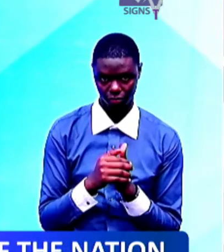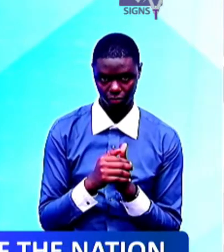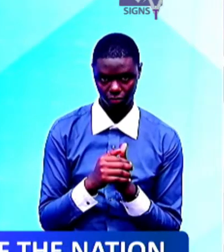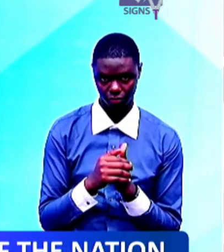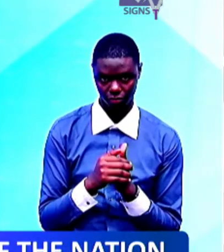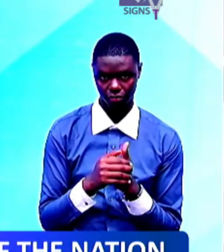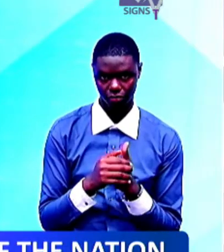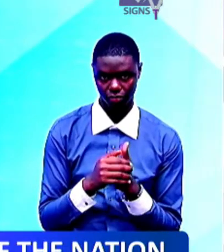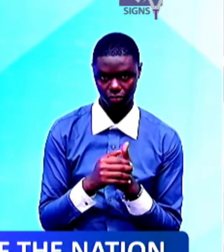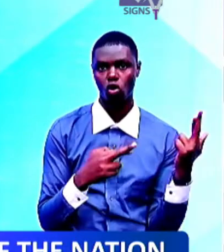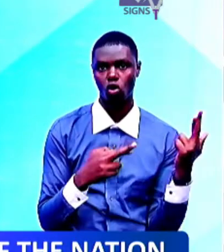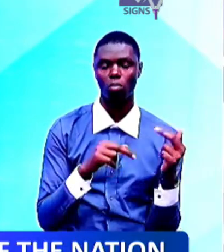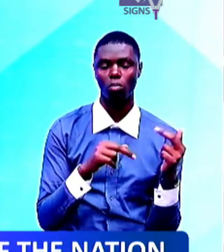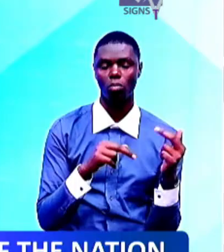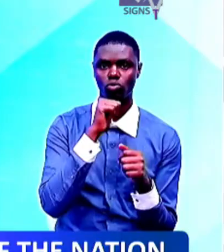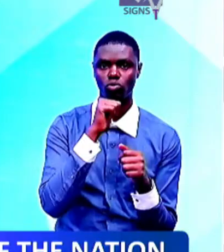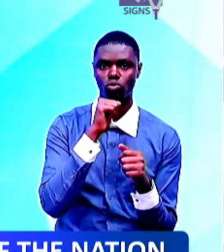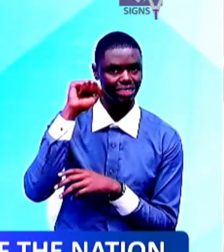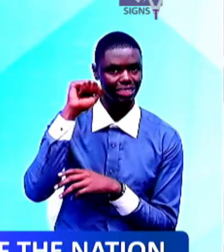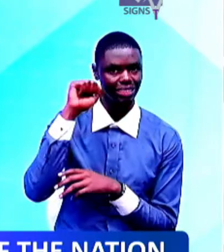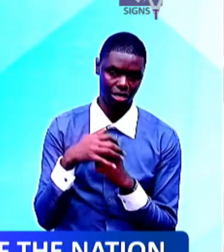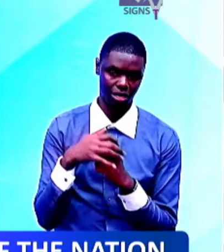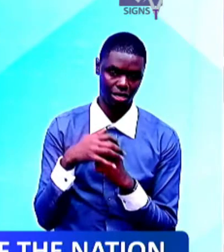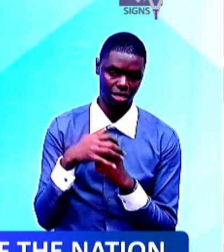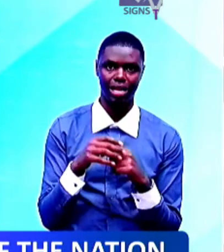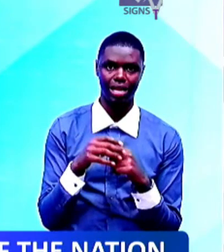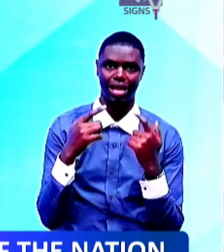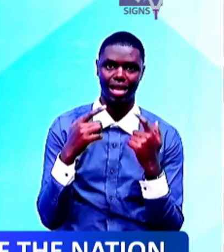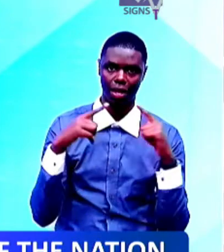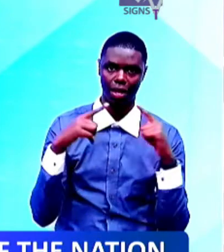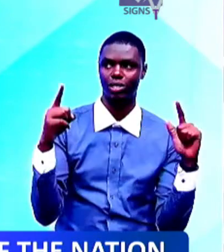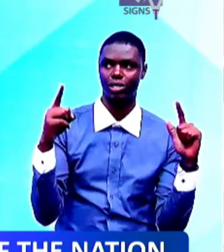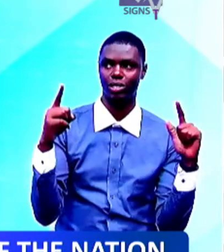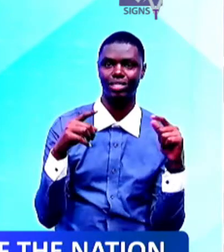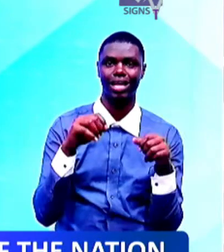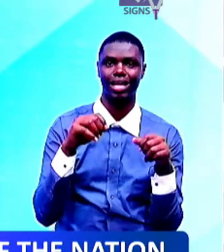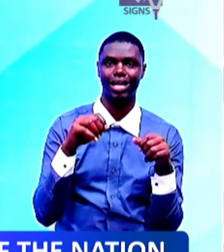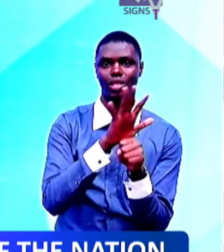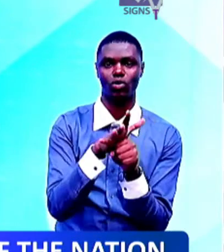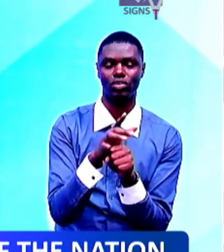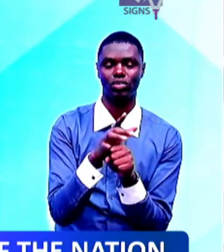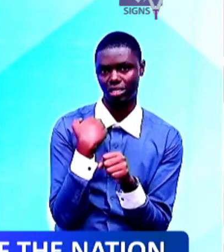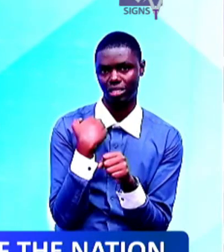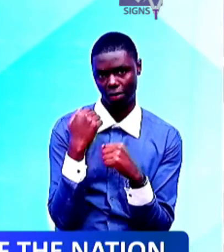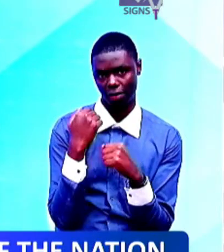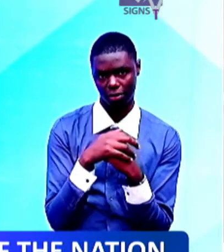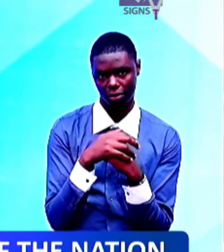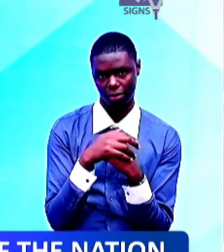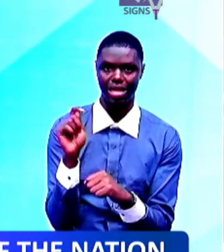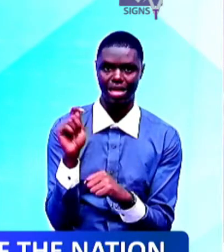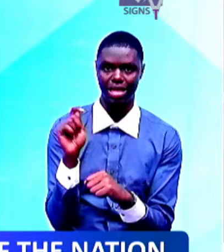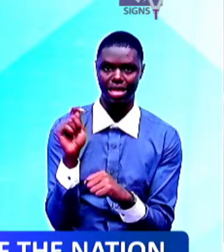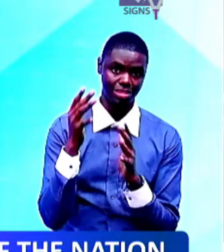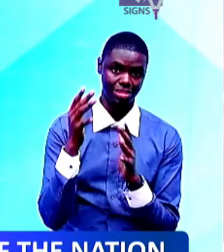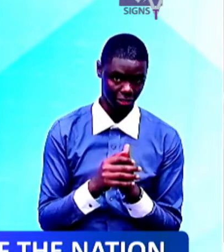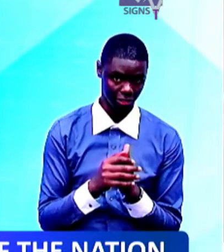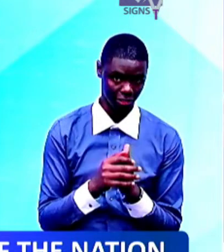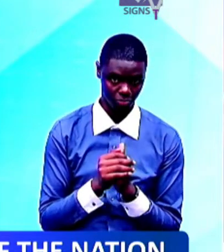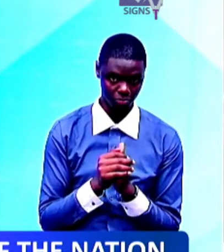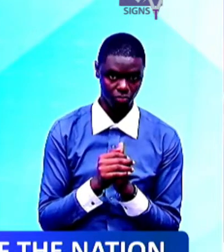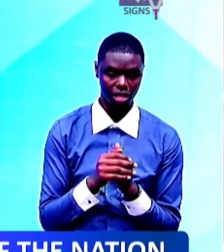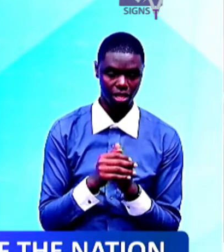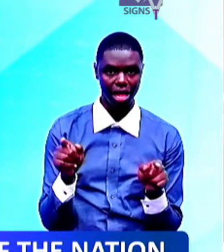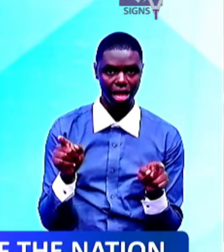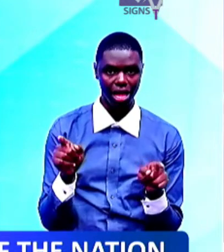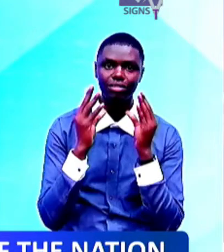I hope I'm not going to sound as if I am announcing the COVID-19 numbers, but dear Kenyans, as